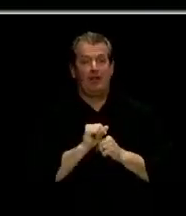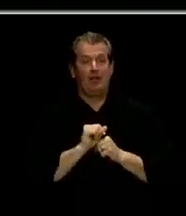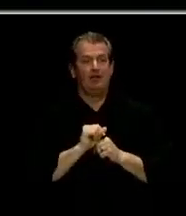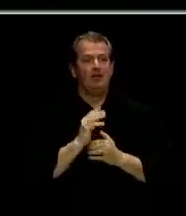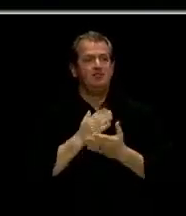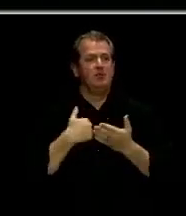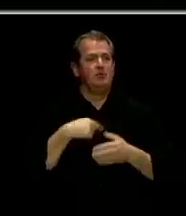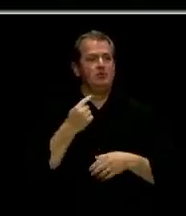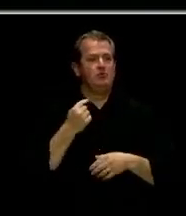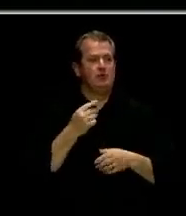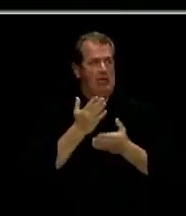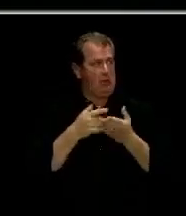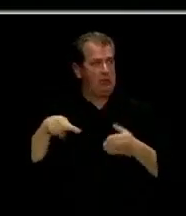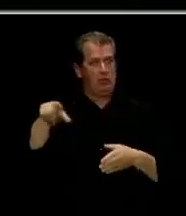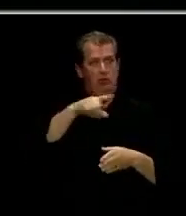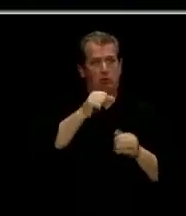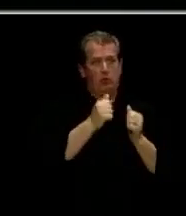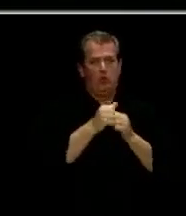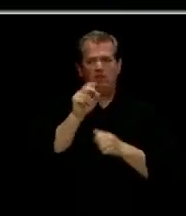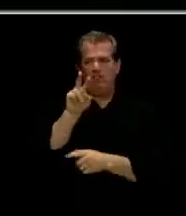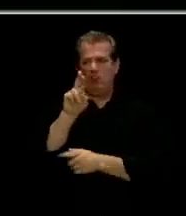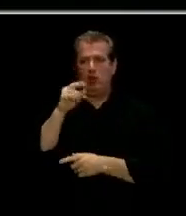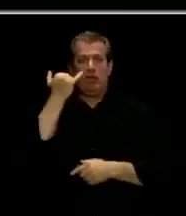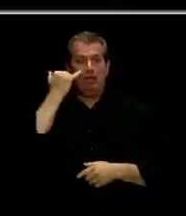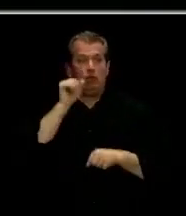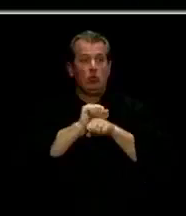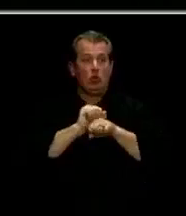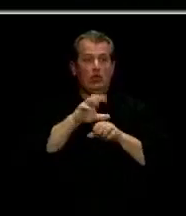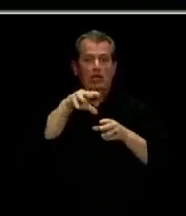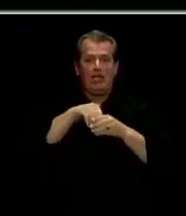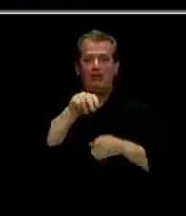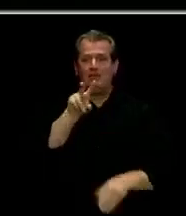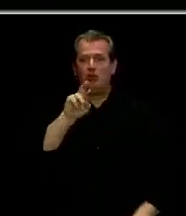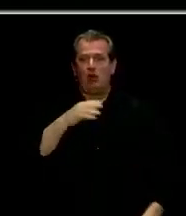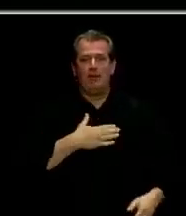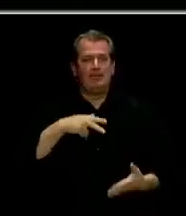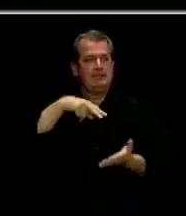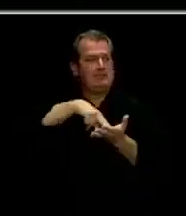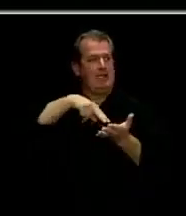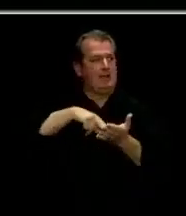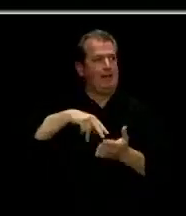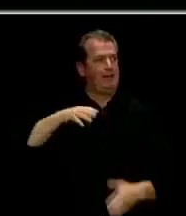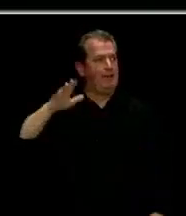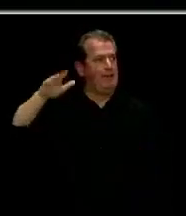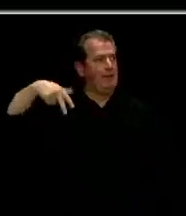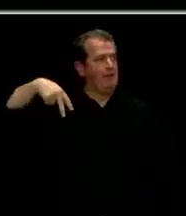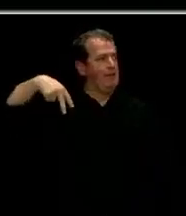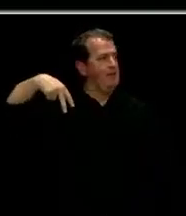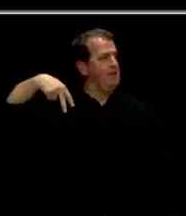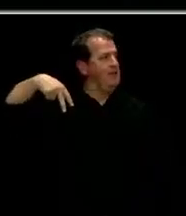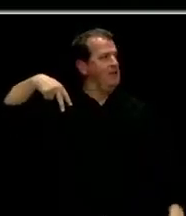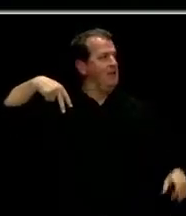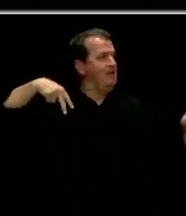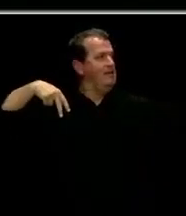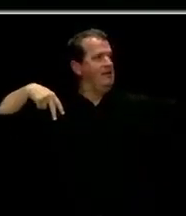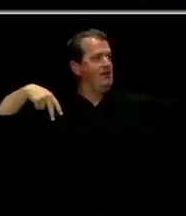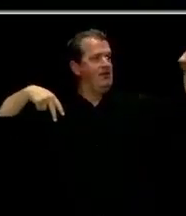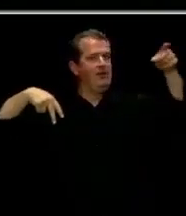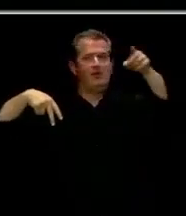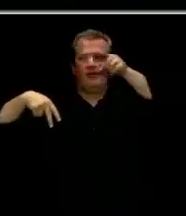have some folks from VR here. If you work in vocational rehabilitation, you stand up for me just a second. There in the